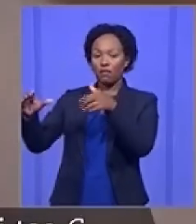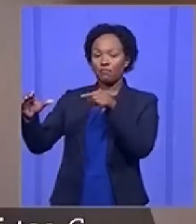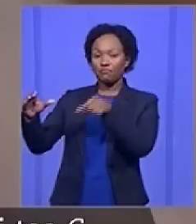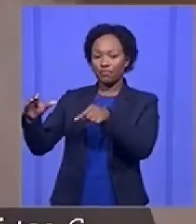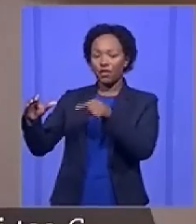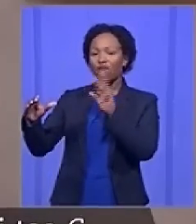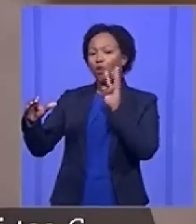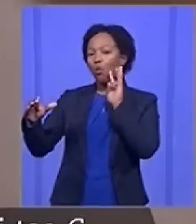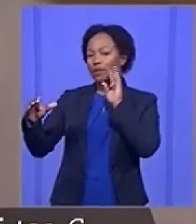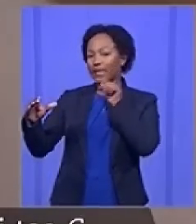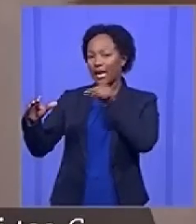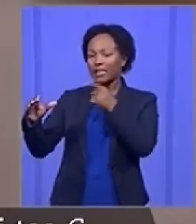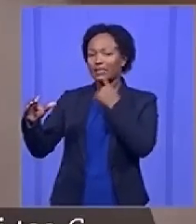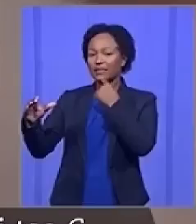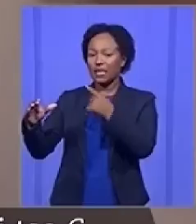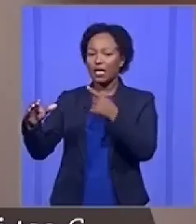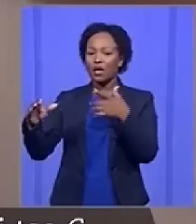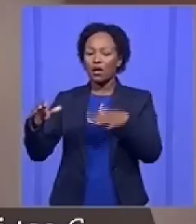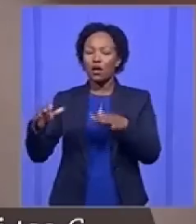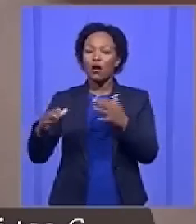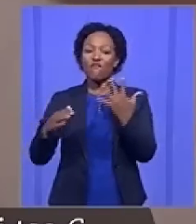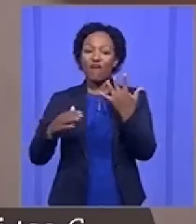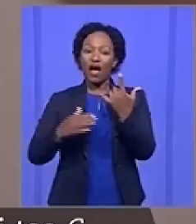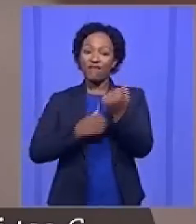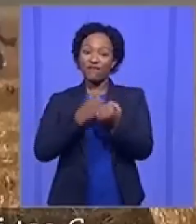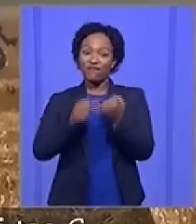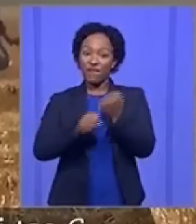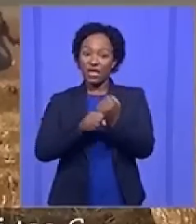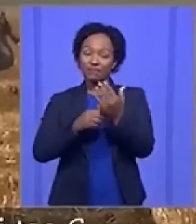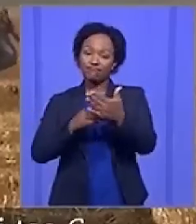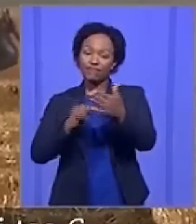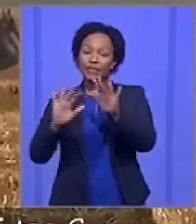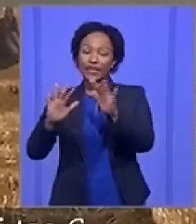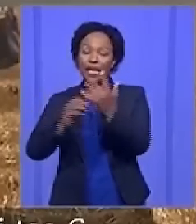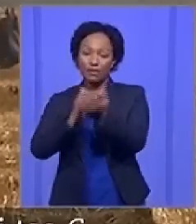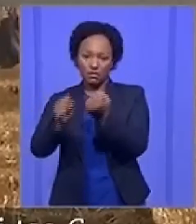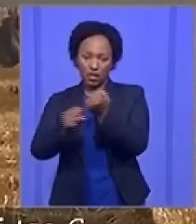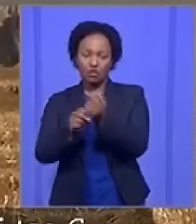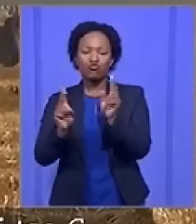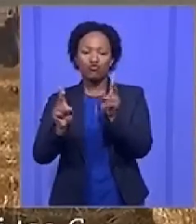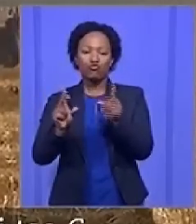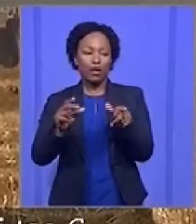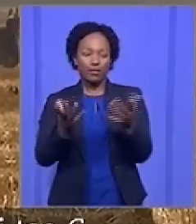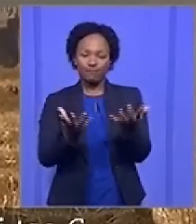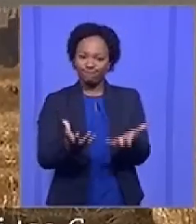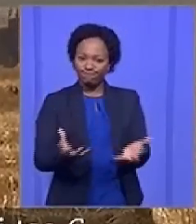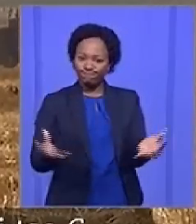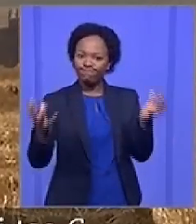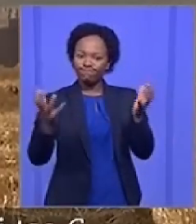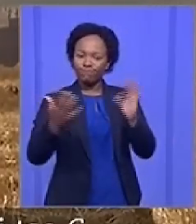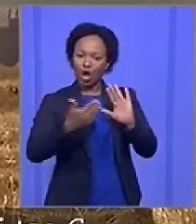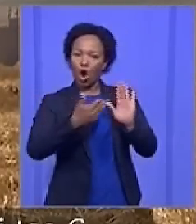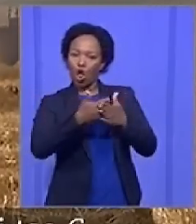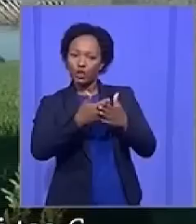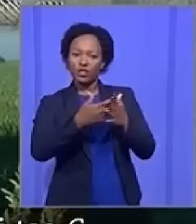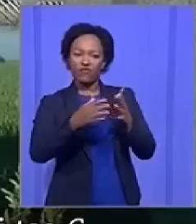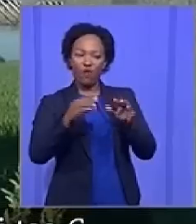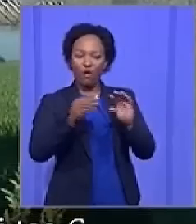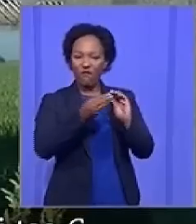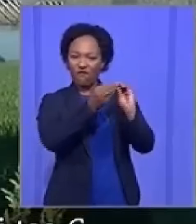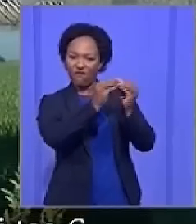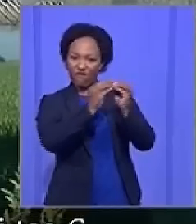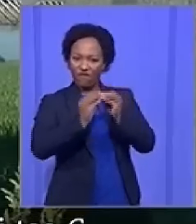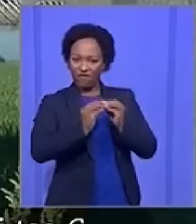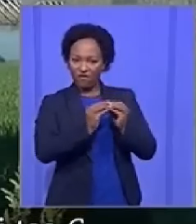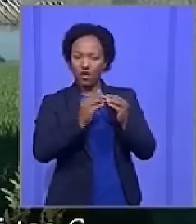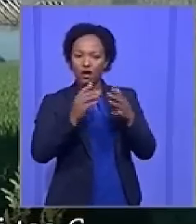metsi a dihlaba ho etswa ka mora dilemo tse 5 ho ya ho tse 10. Mme le boetse le netefaditse dihwai le baahi ba